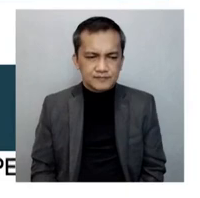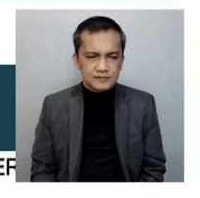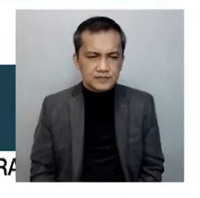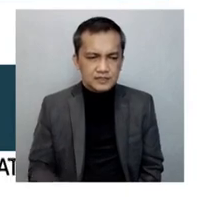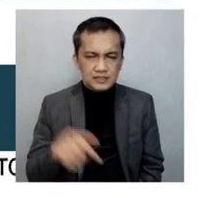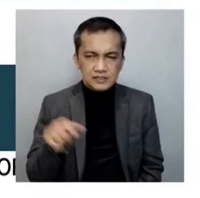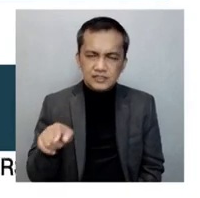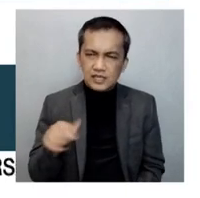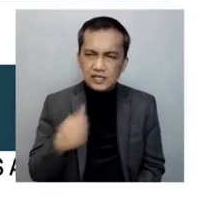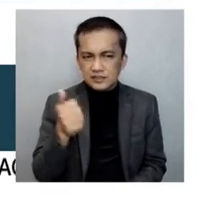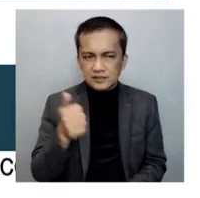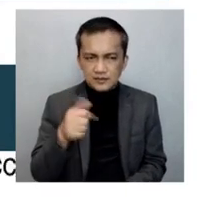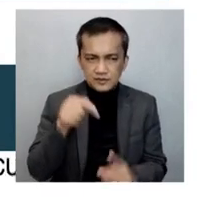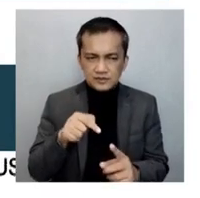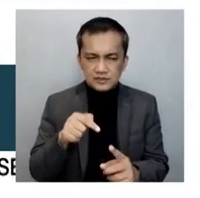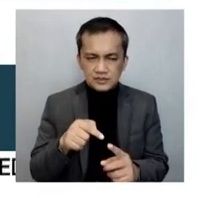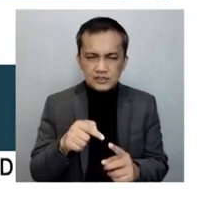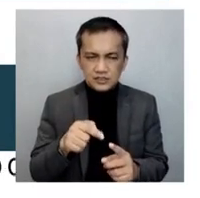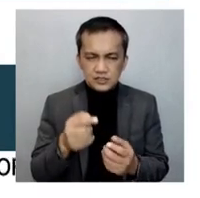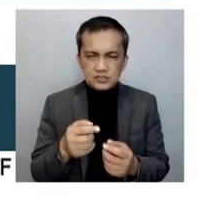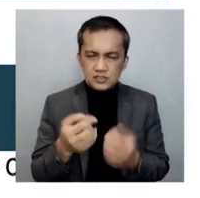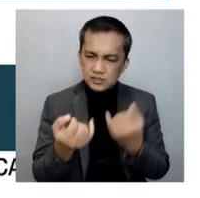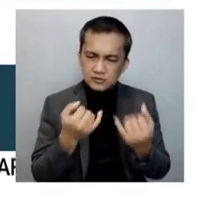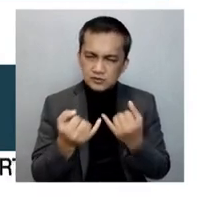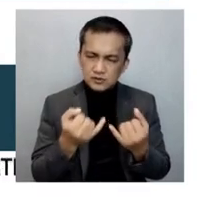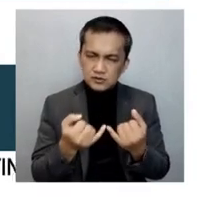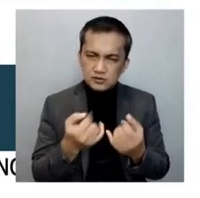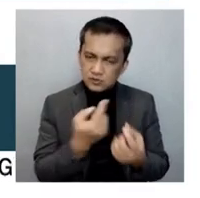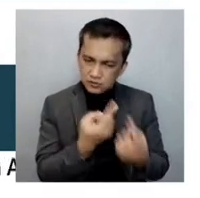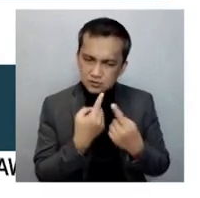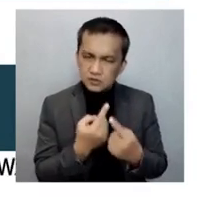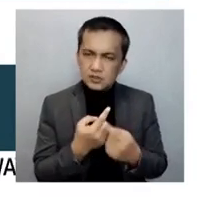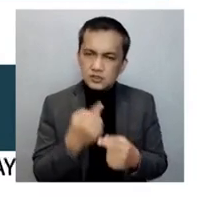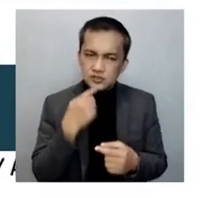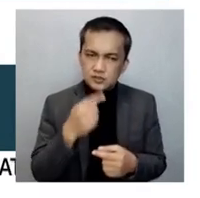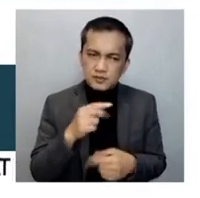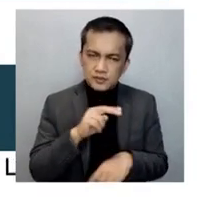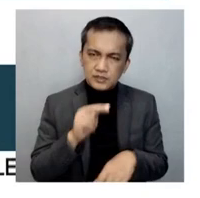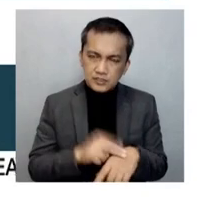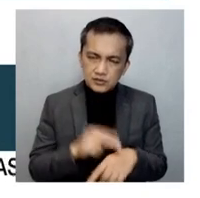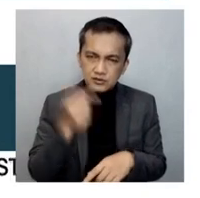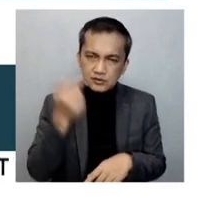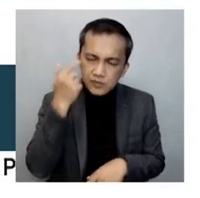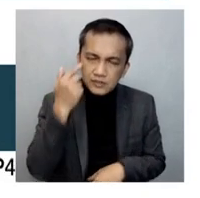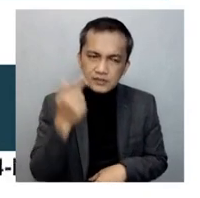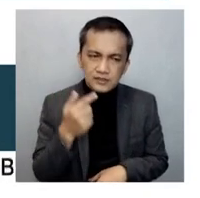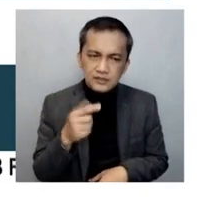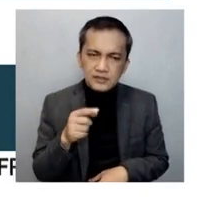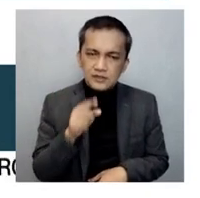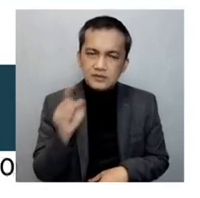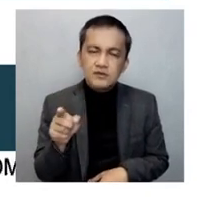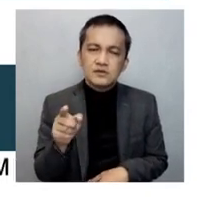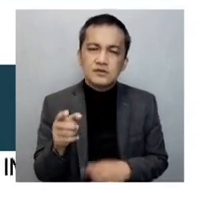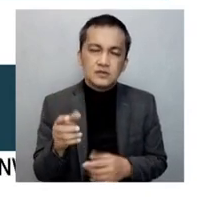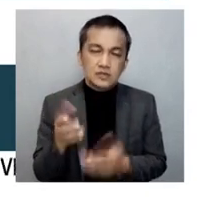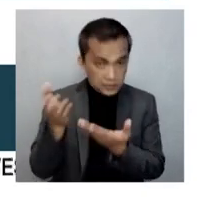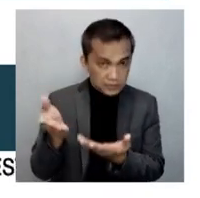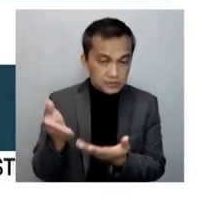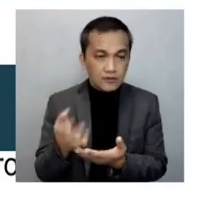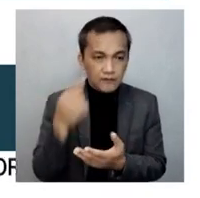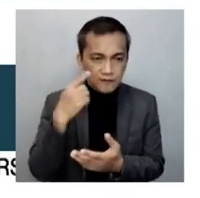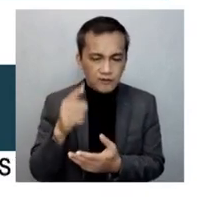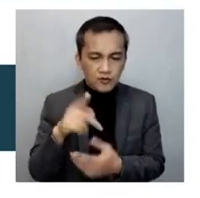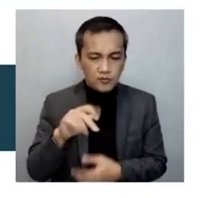she raised during an earlier interview, basically saying that the national government was there for